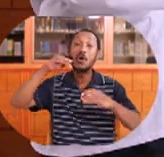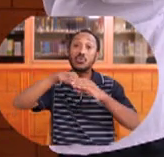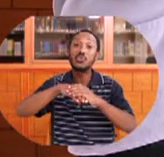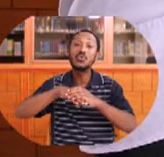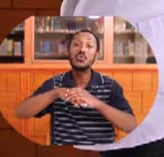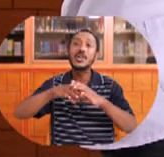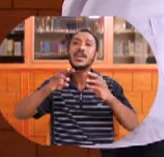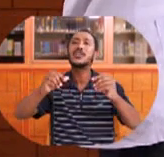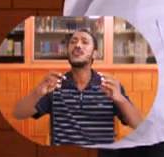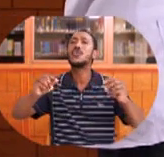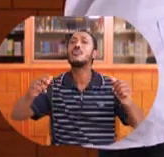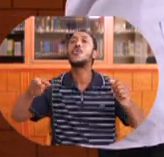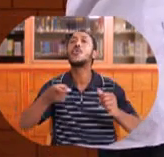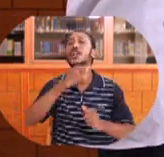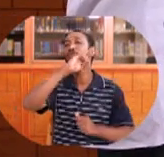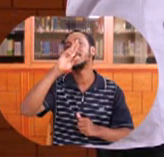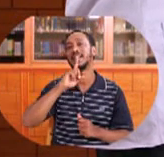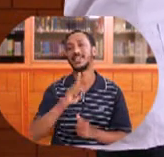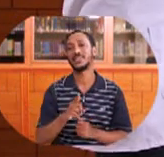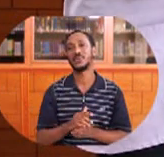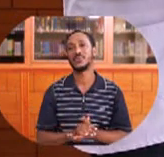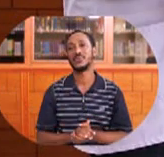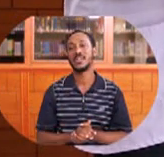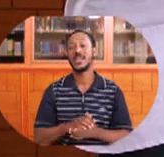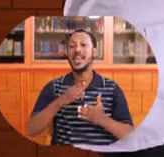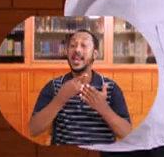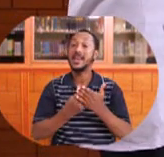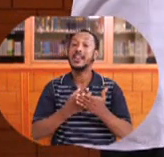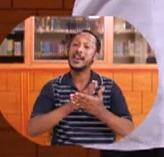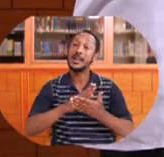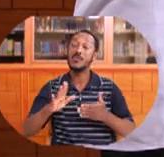So this temporary hardness of water is removed by